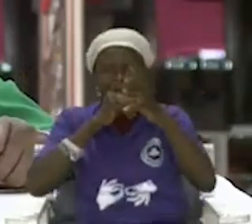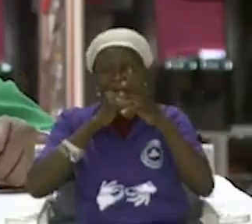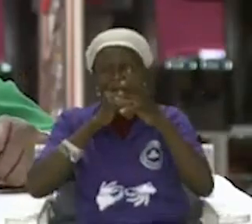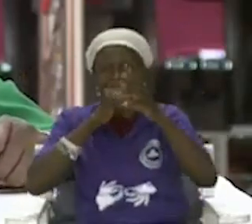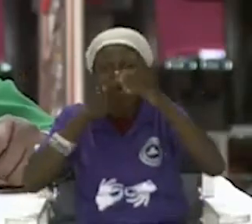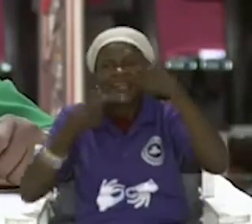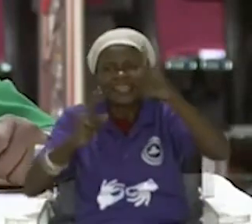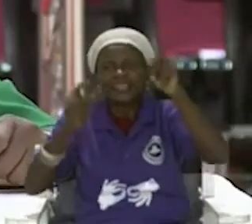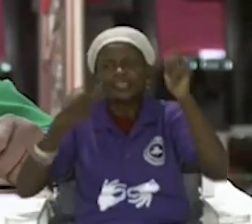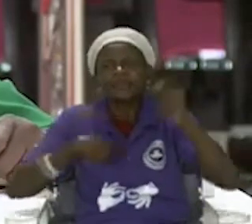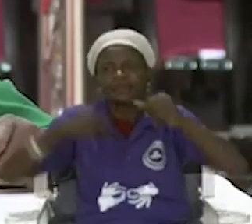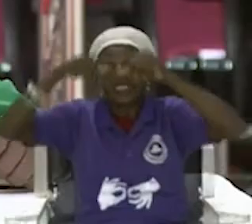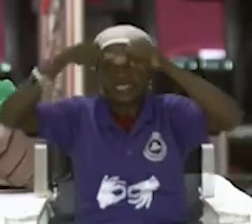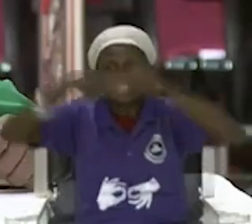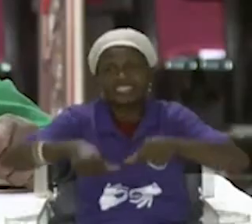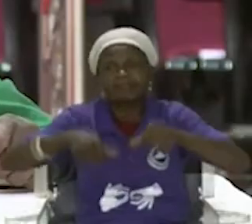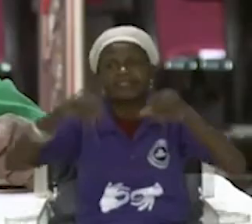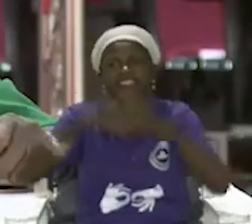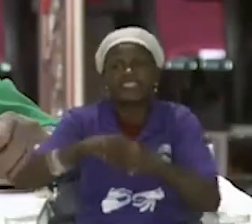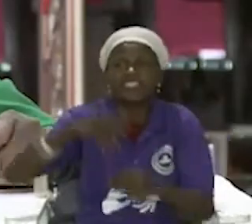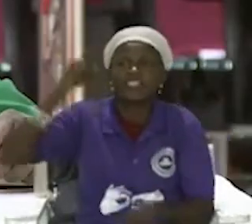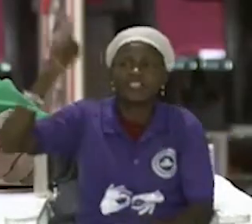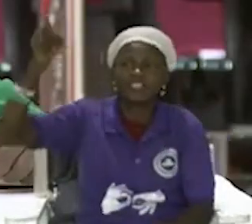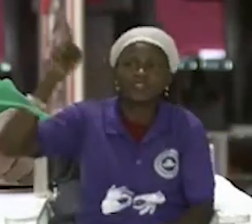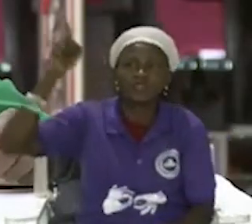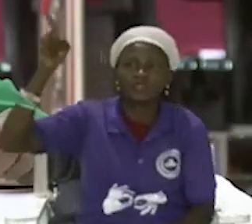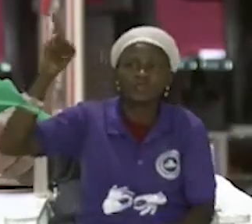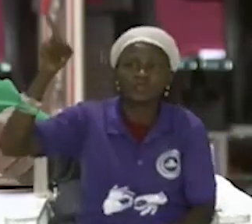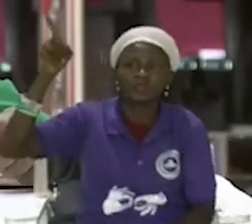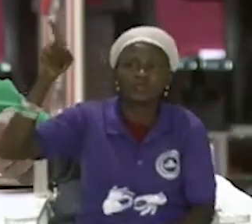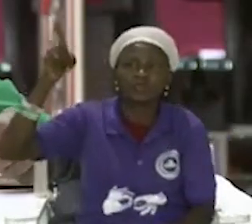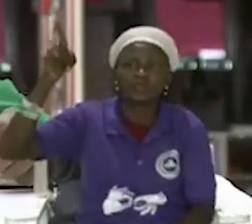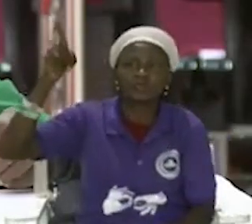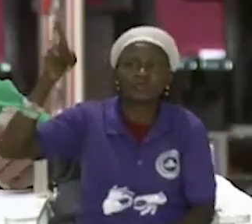let me remain in you